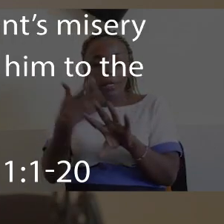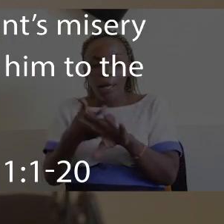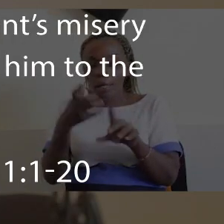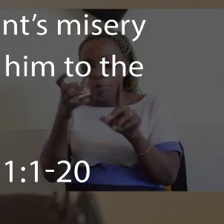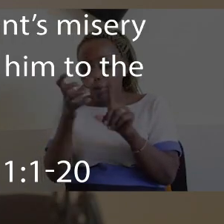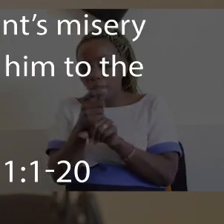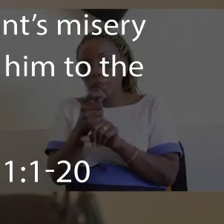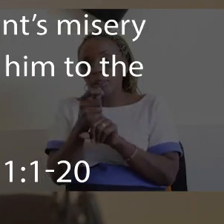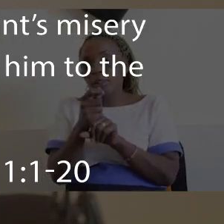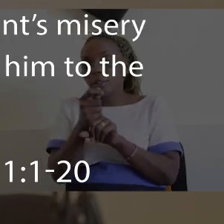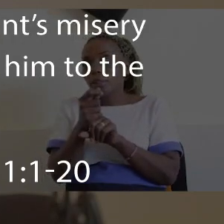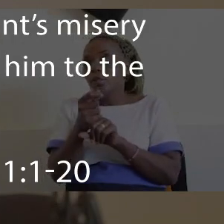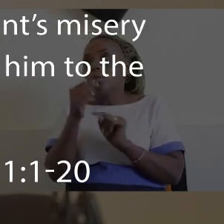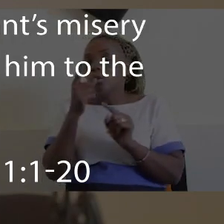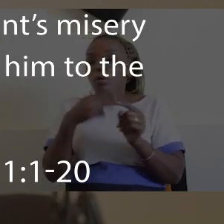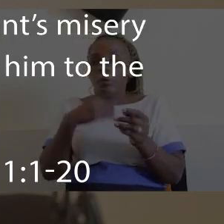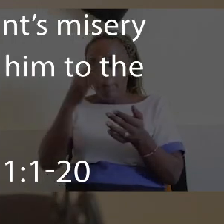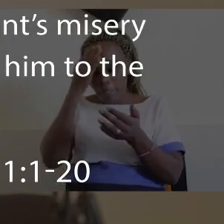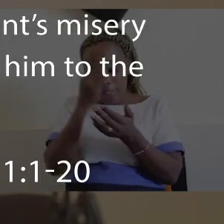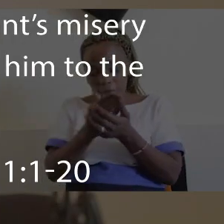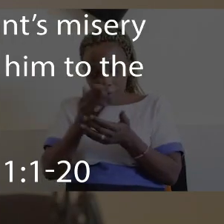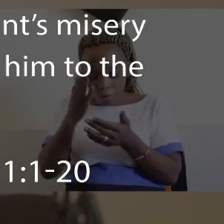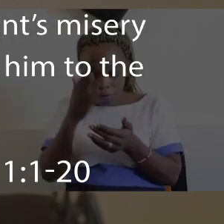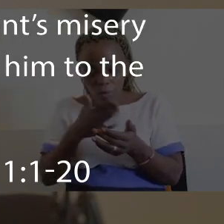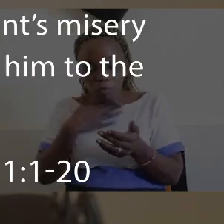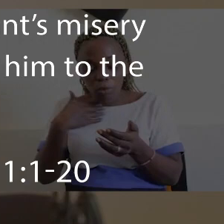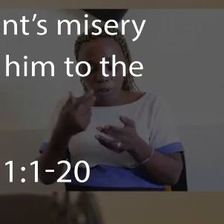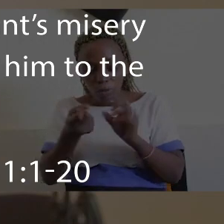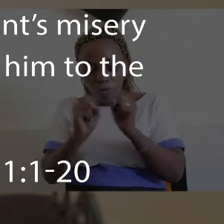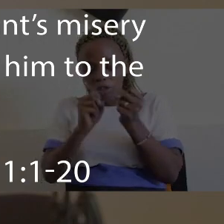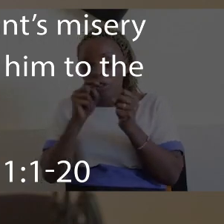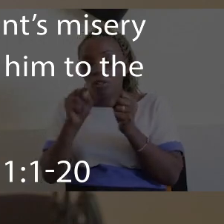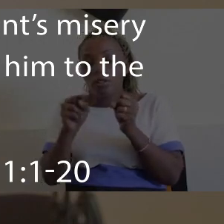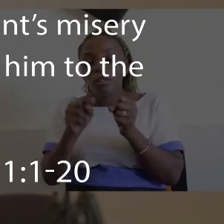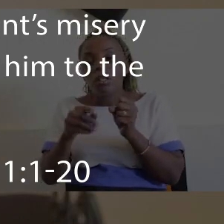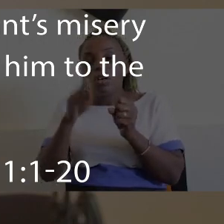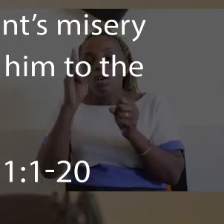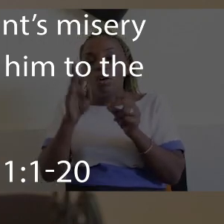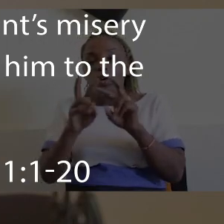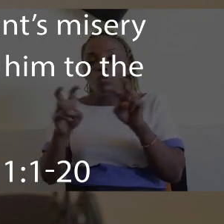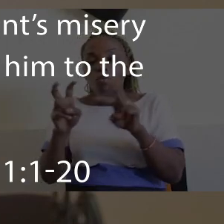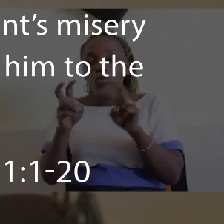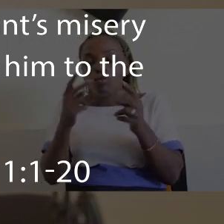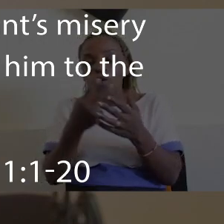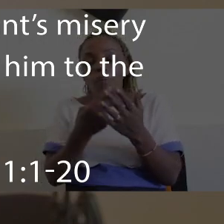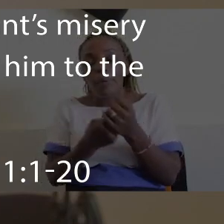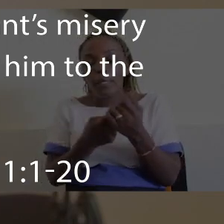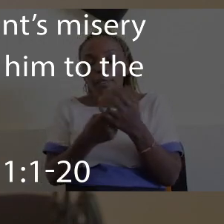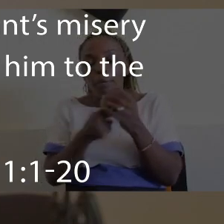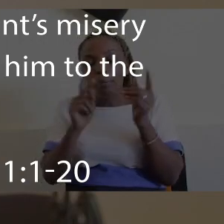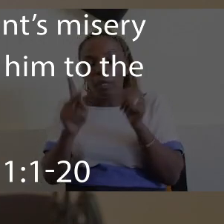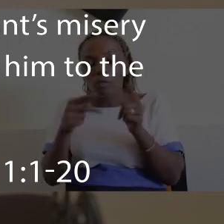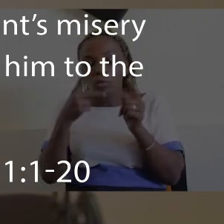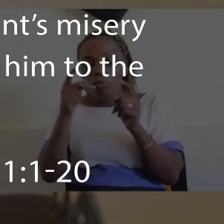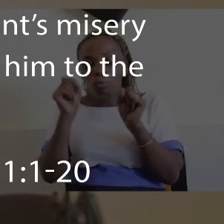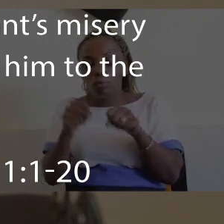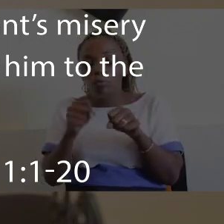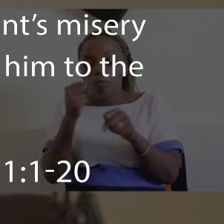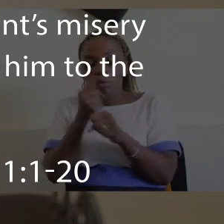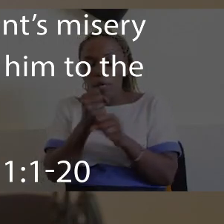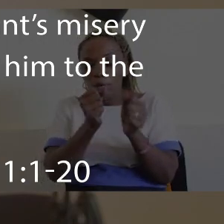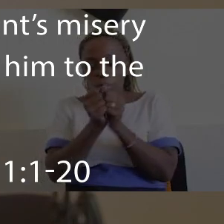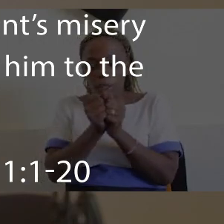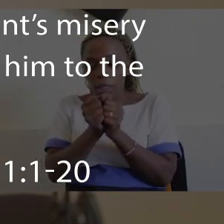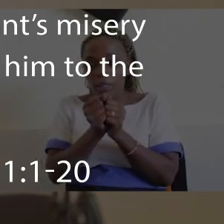so I believe God wanted that to change. He was looking for a partner, somebody that is going to work